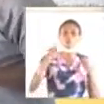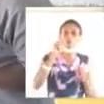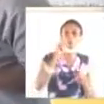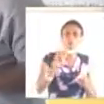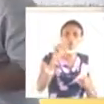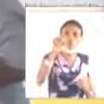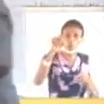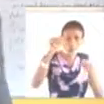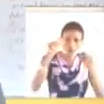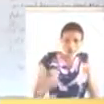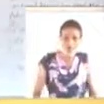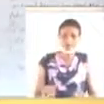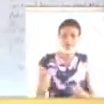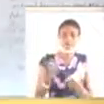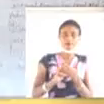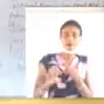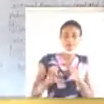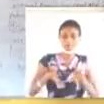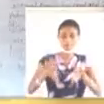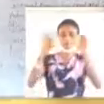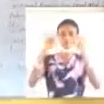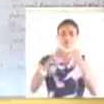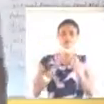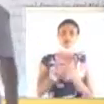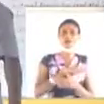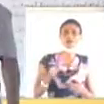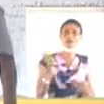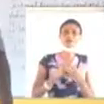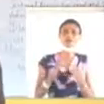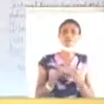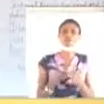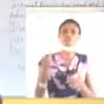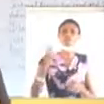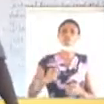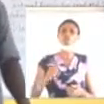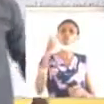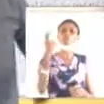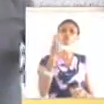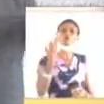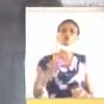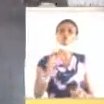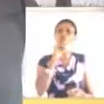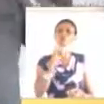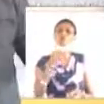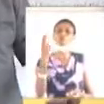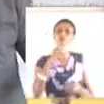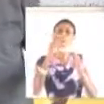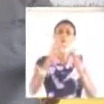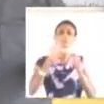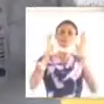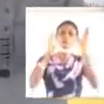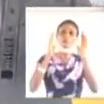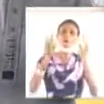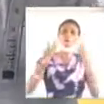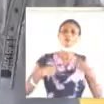it. The misuse or improper way of using drugs, the use of illicit drug